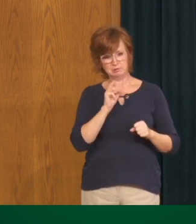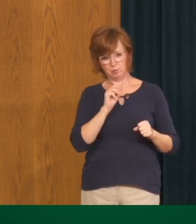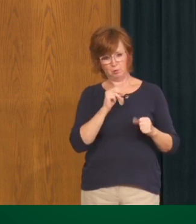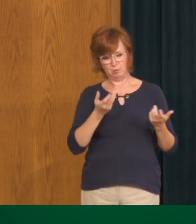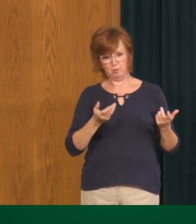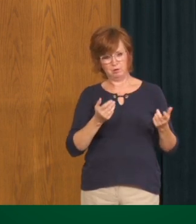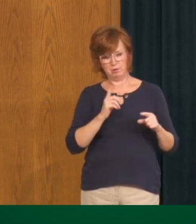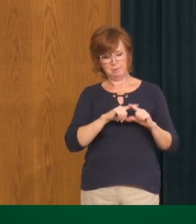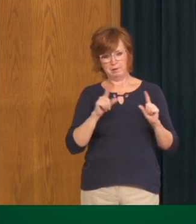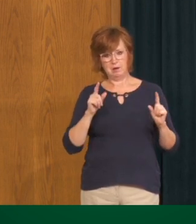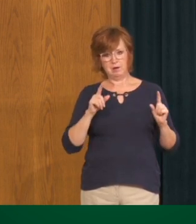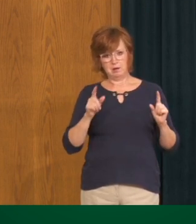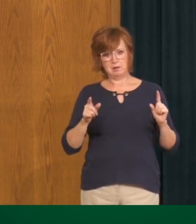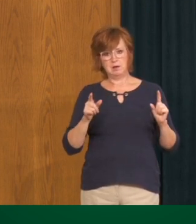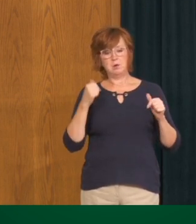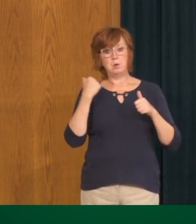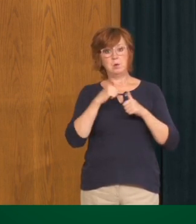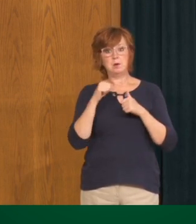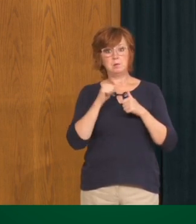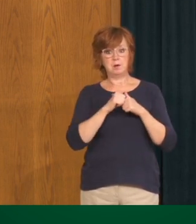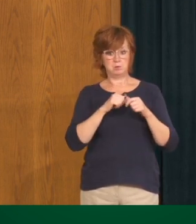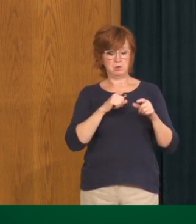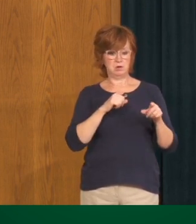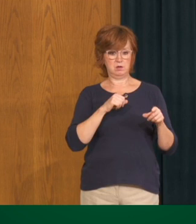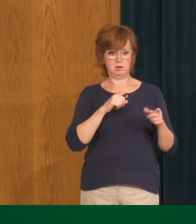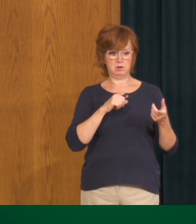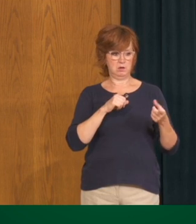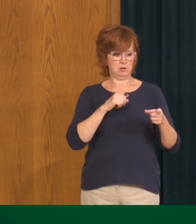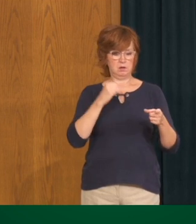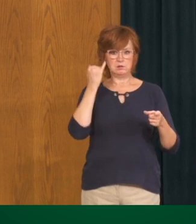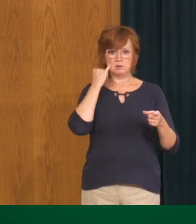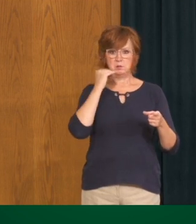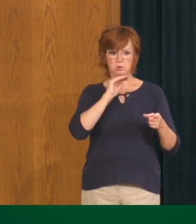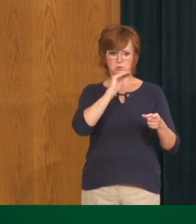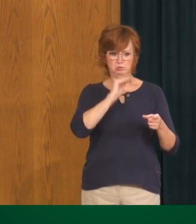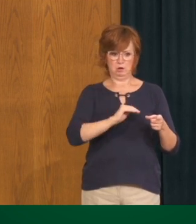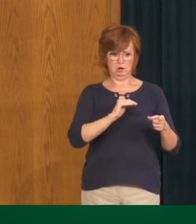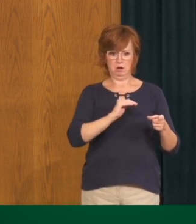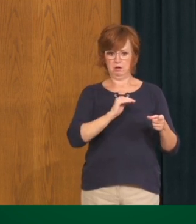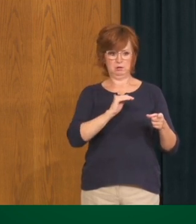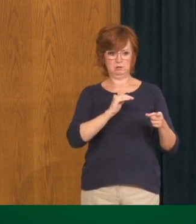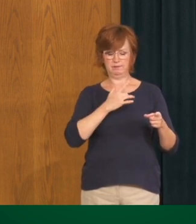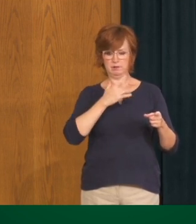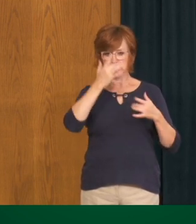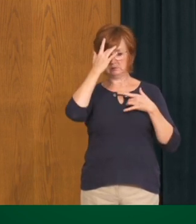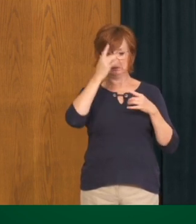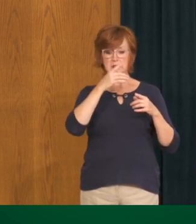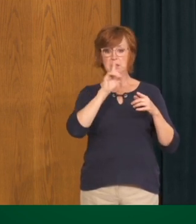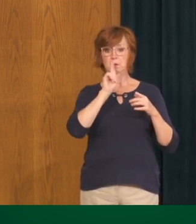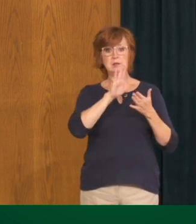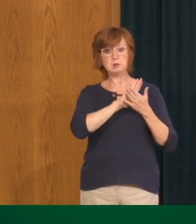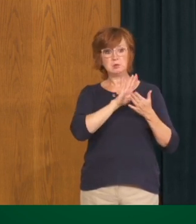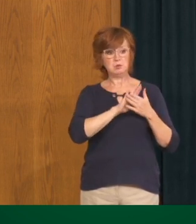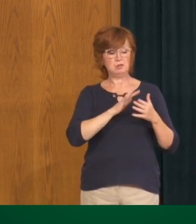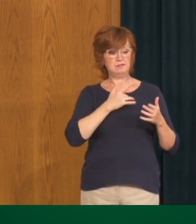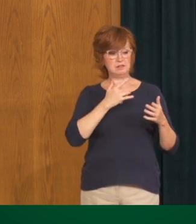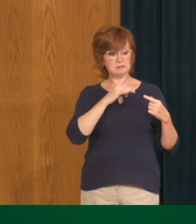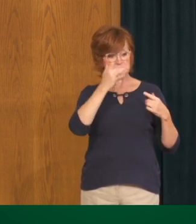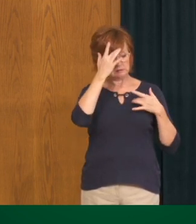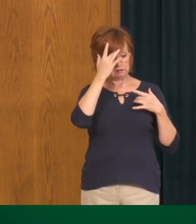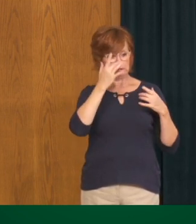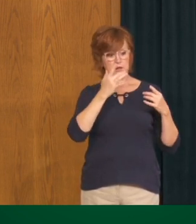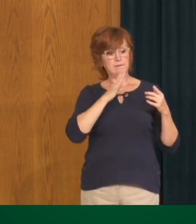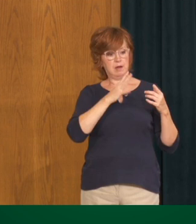once children go home, testing will be arranged through 811, and public health will be informed if the test result is